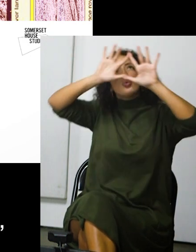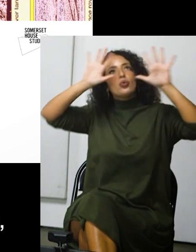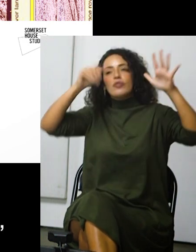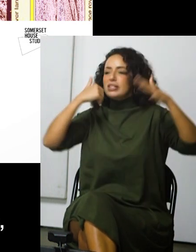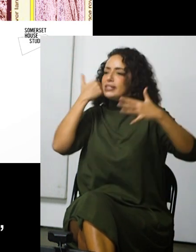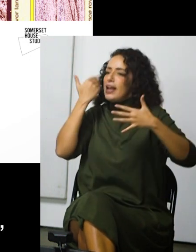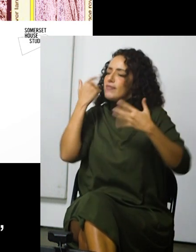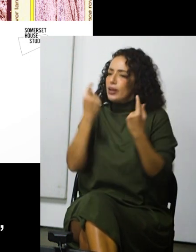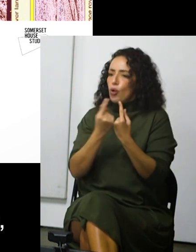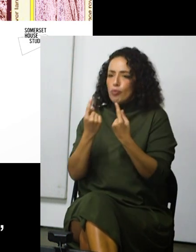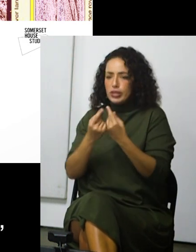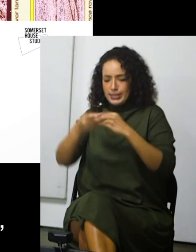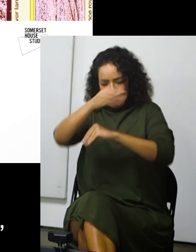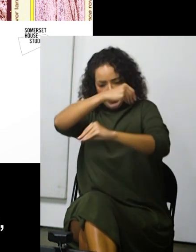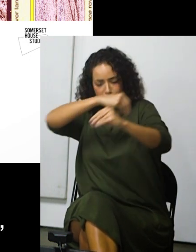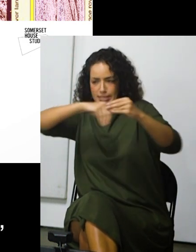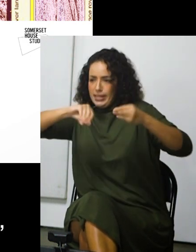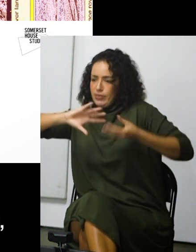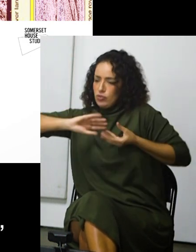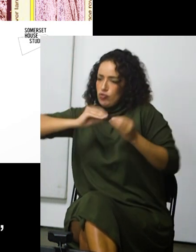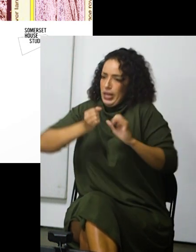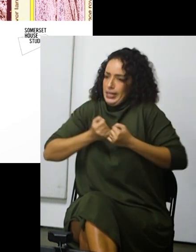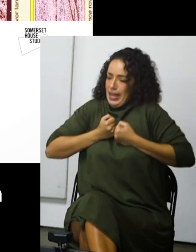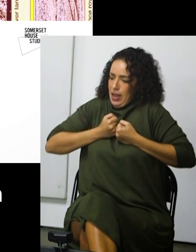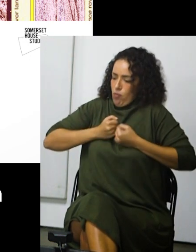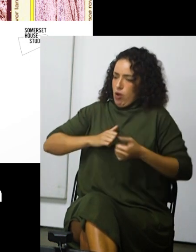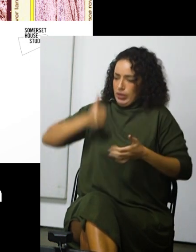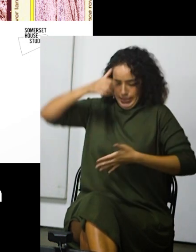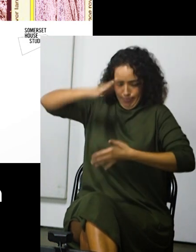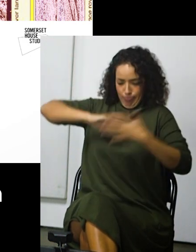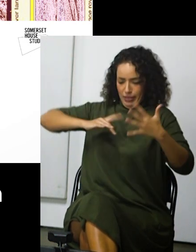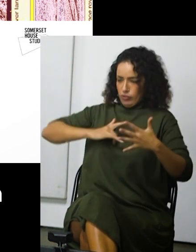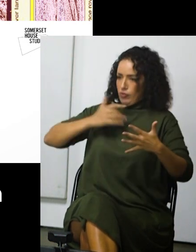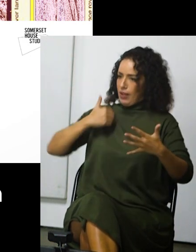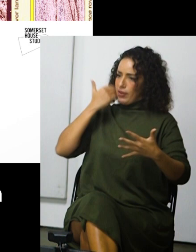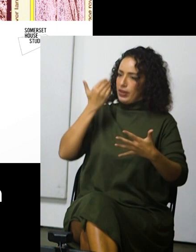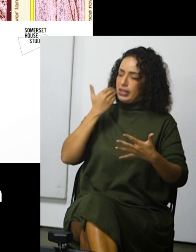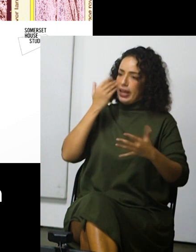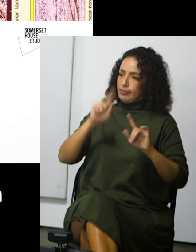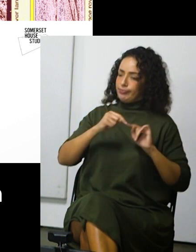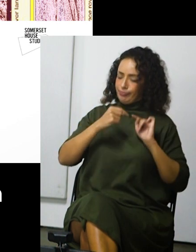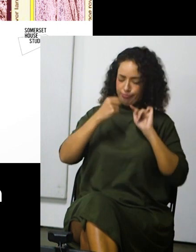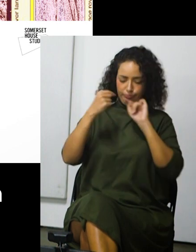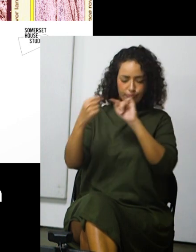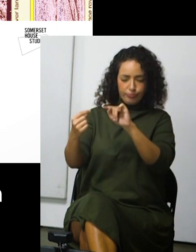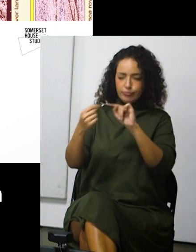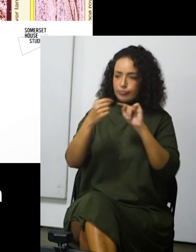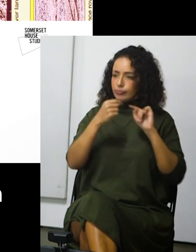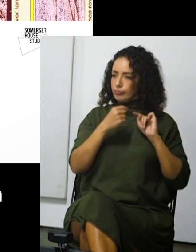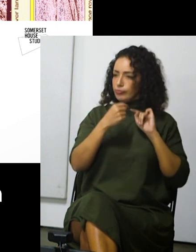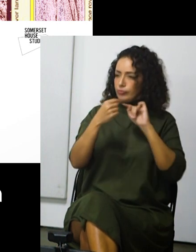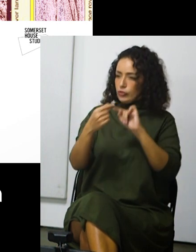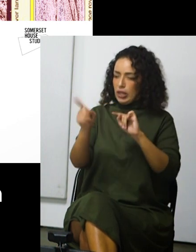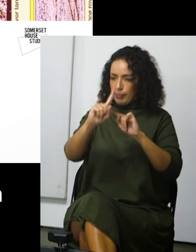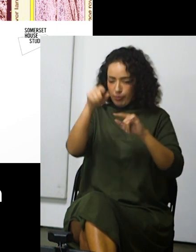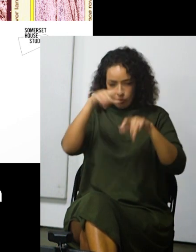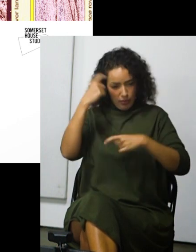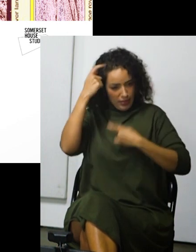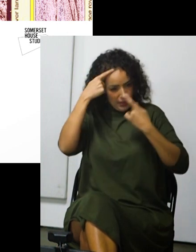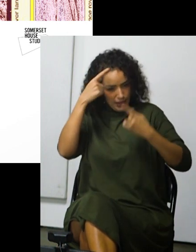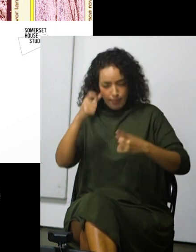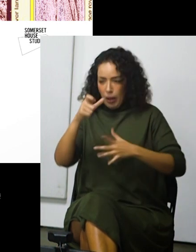objects and materials that make up our lived experiences, we challenged the erasure of disabled people from our social vistas and